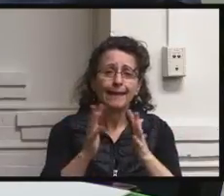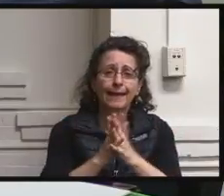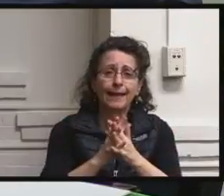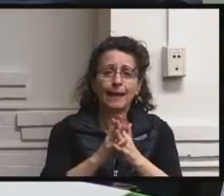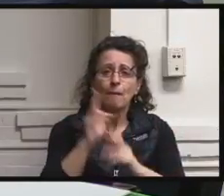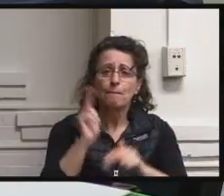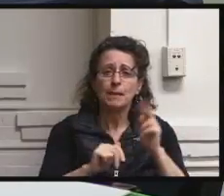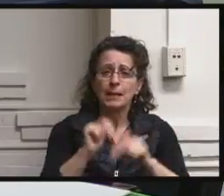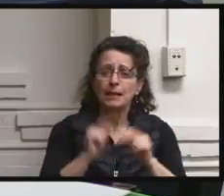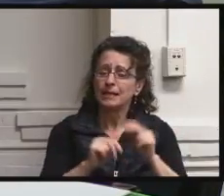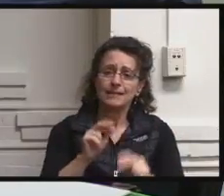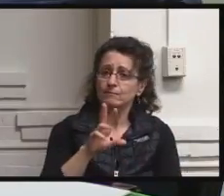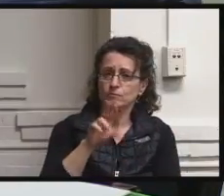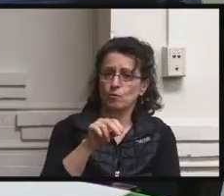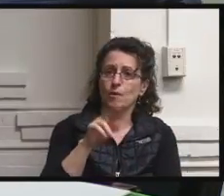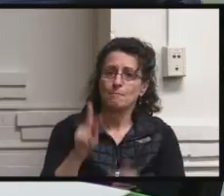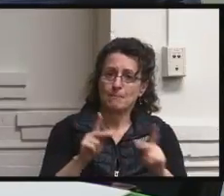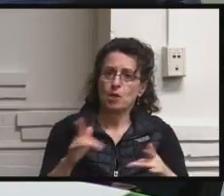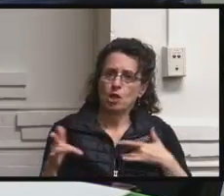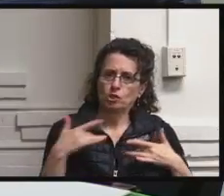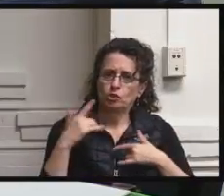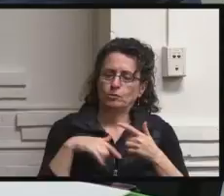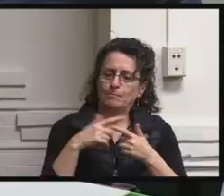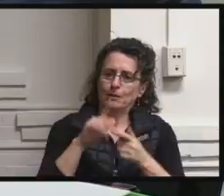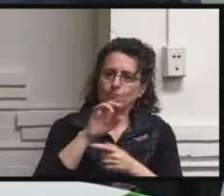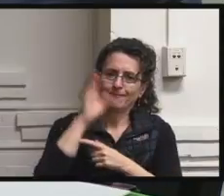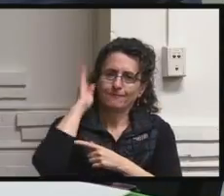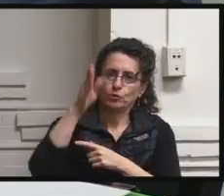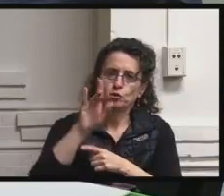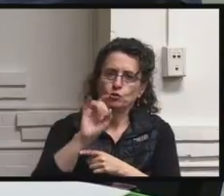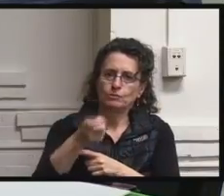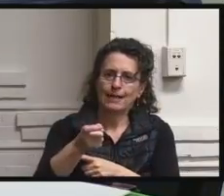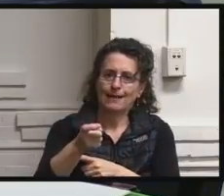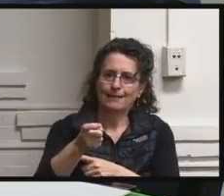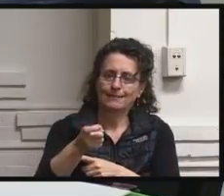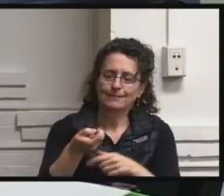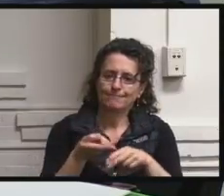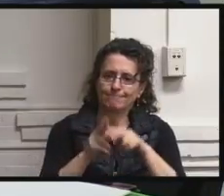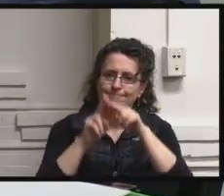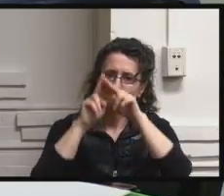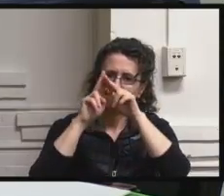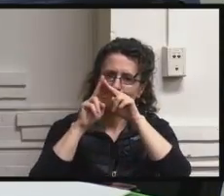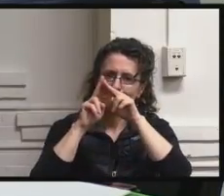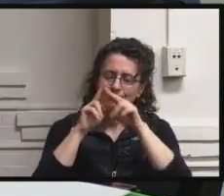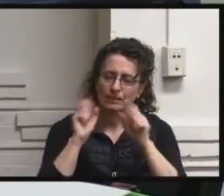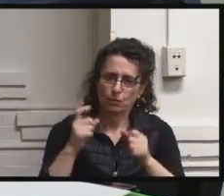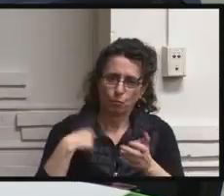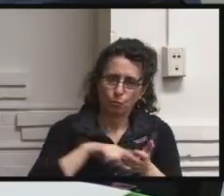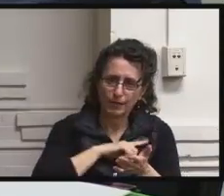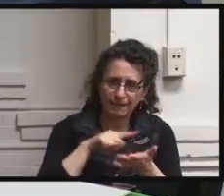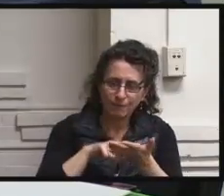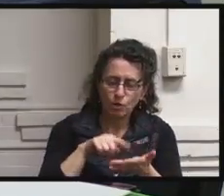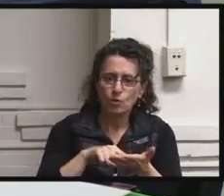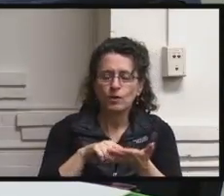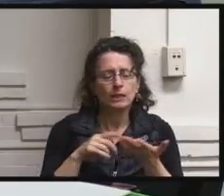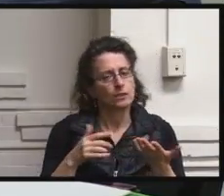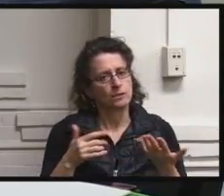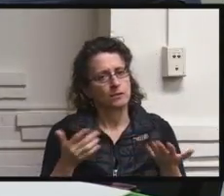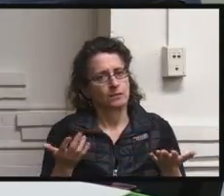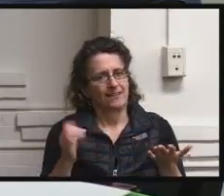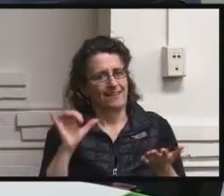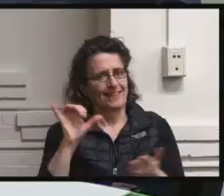for a lot of people. And again, I am thinking this way because I want it to succeed. So I'm trying to just, you know, sort of